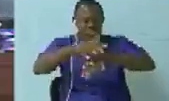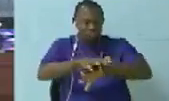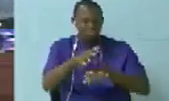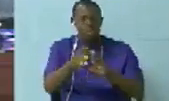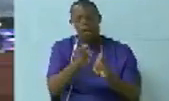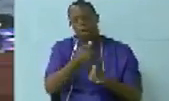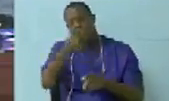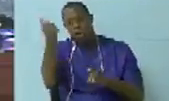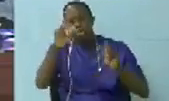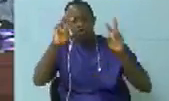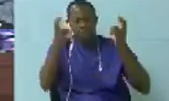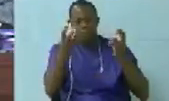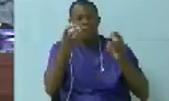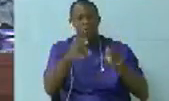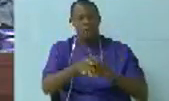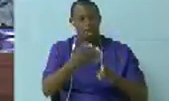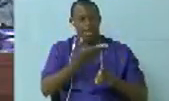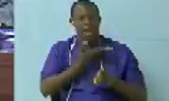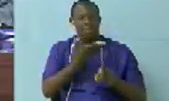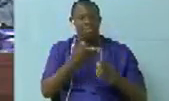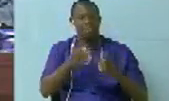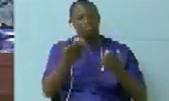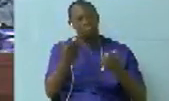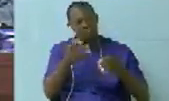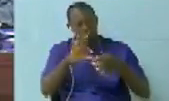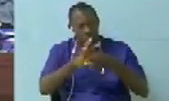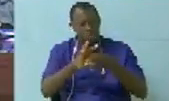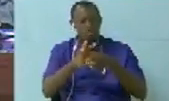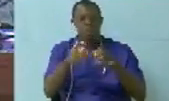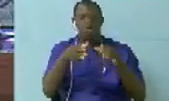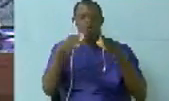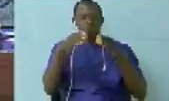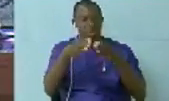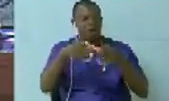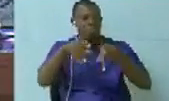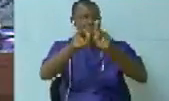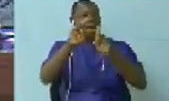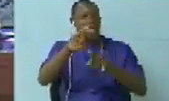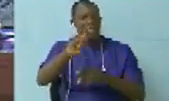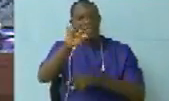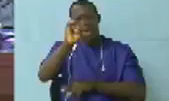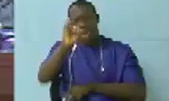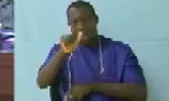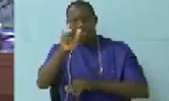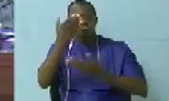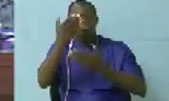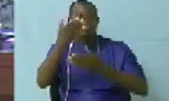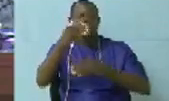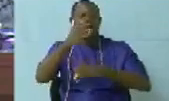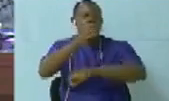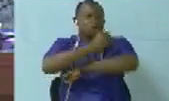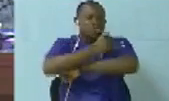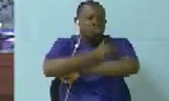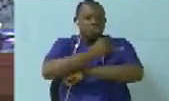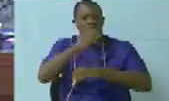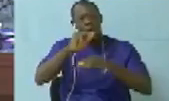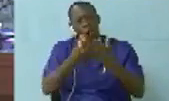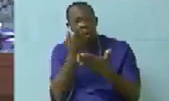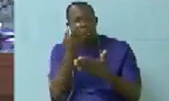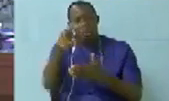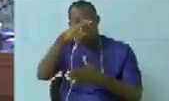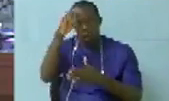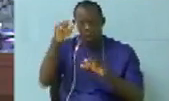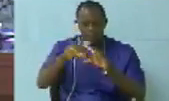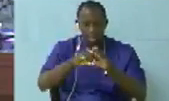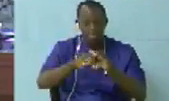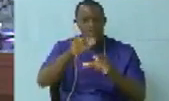direct relationship with the NIA, either as an institution or NIA personnel.